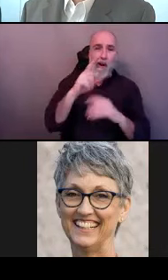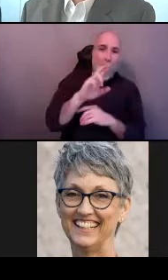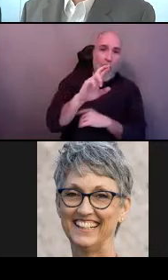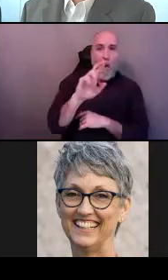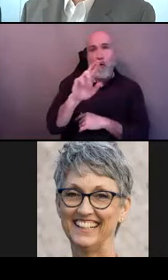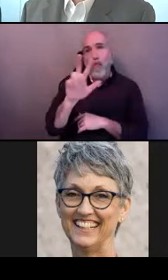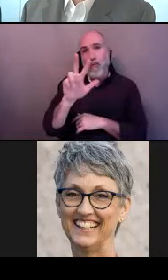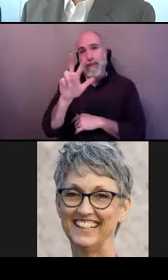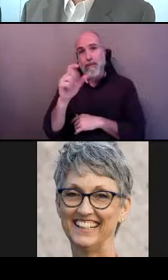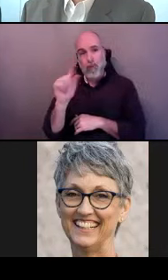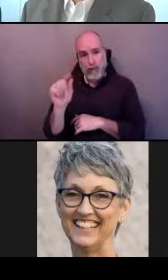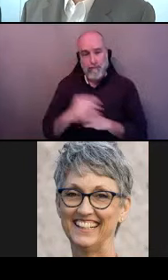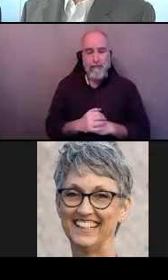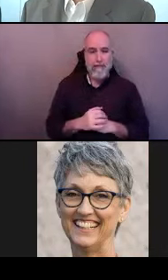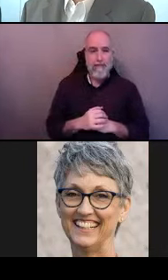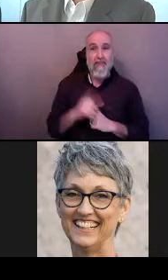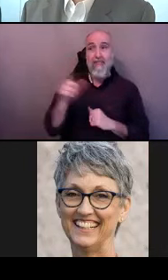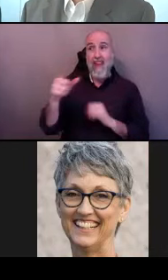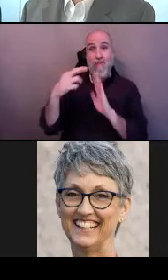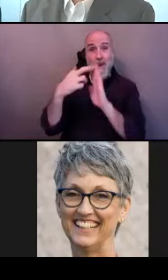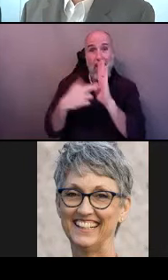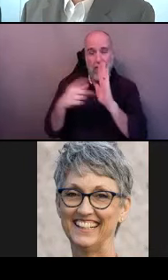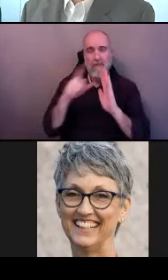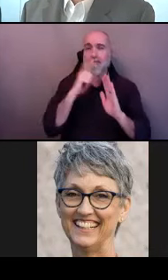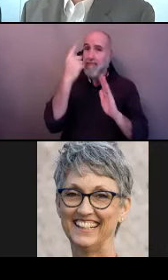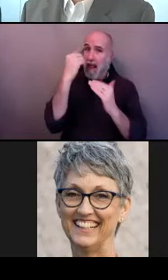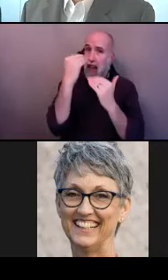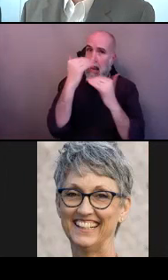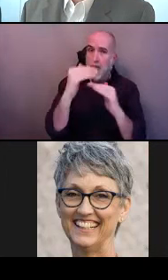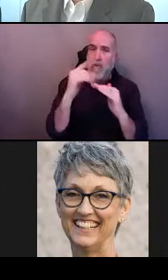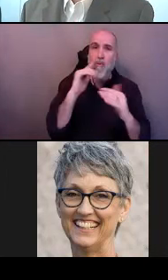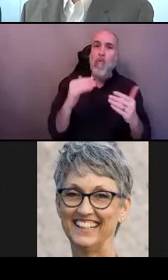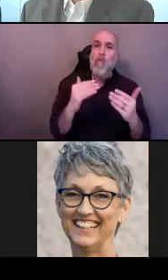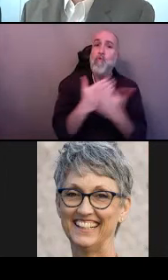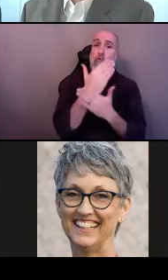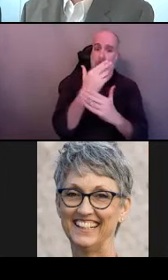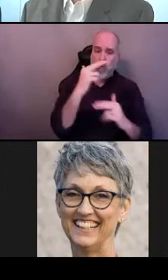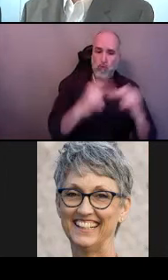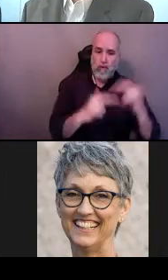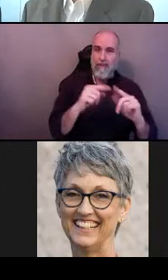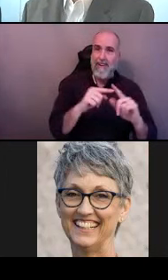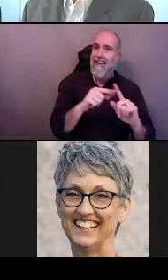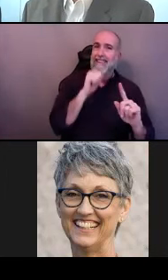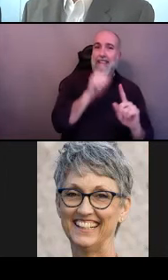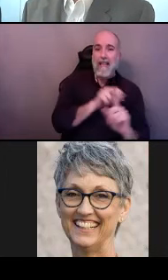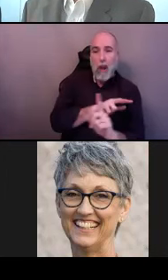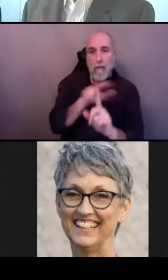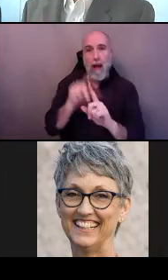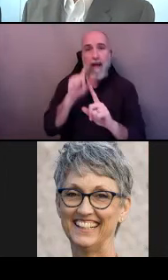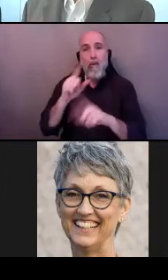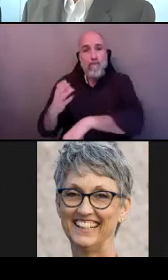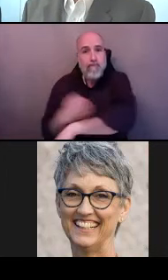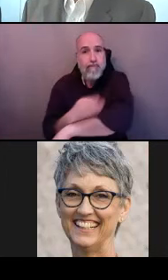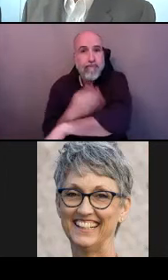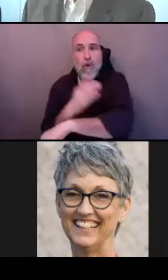R320. The requirements of this section are limited to new construction and do not apply to remodels or